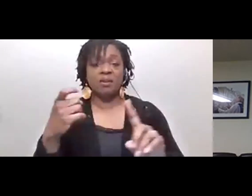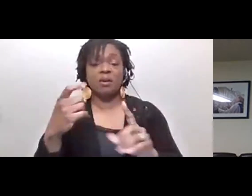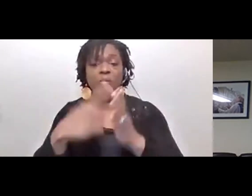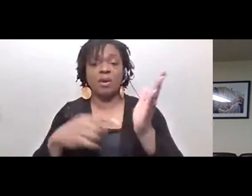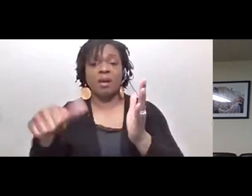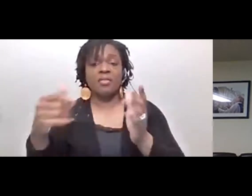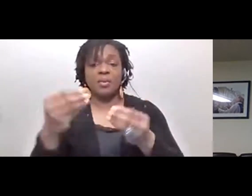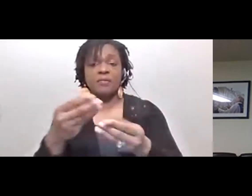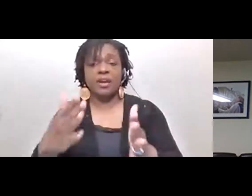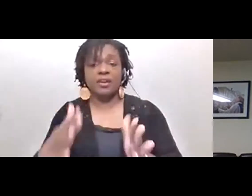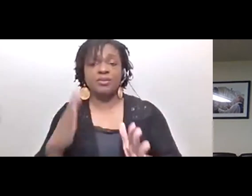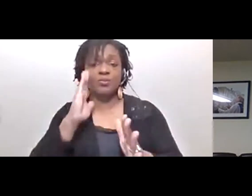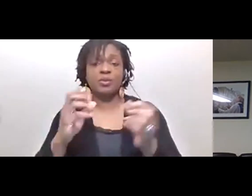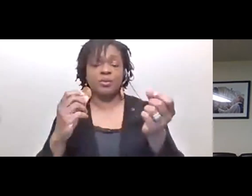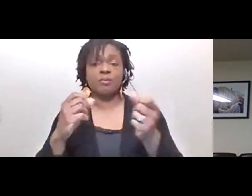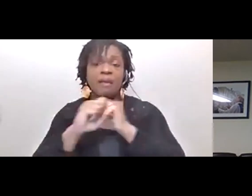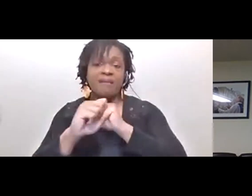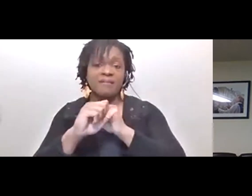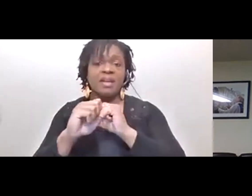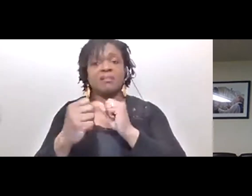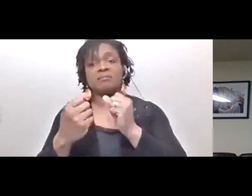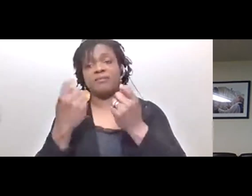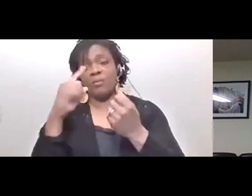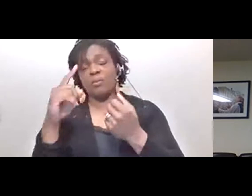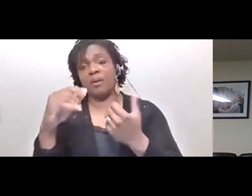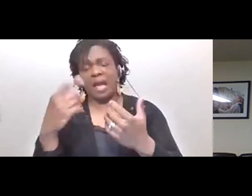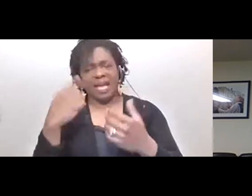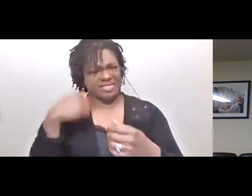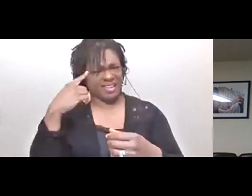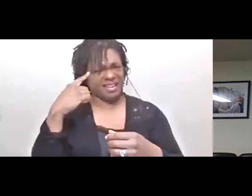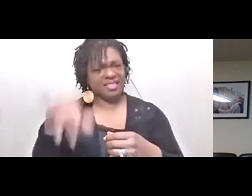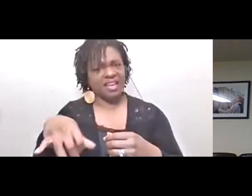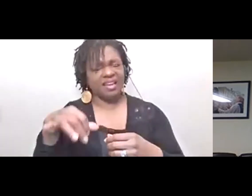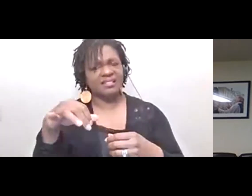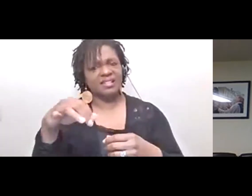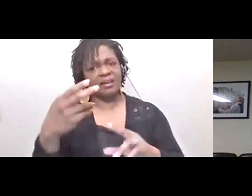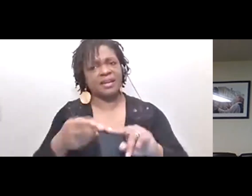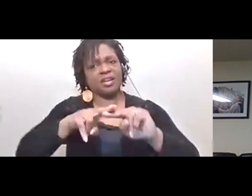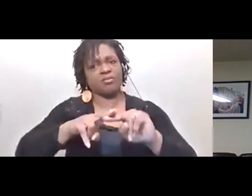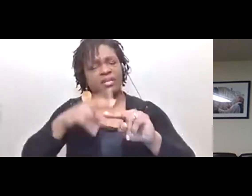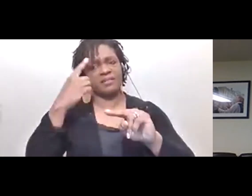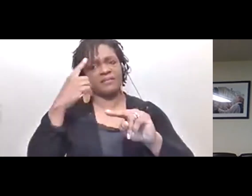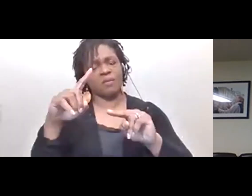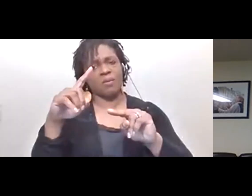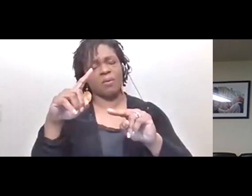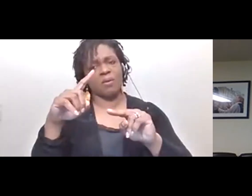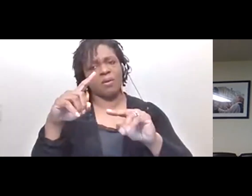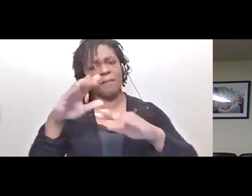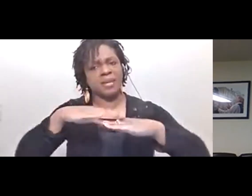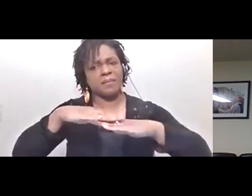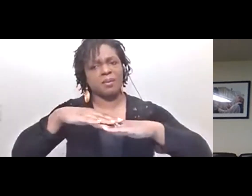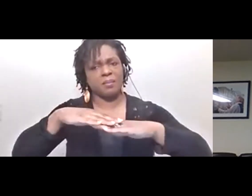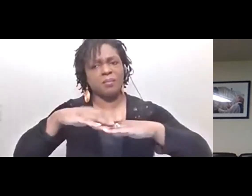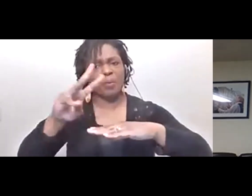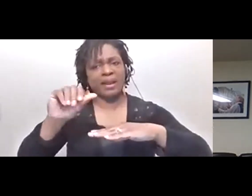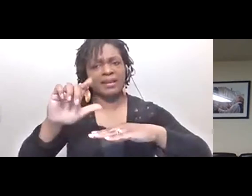for, and that is, I believe, somebody correct me if I'm wrong, an increase to, I think, their minimum wage so that no